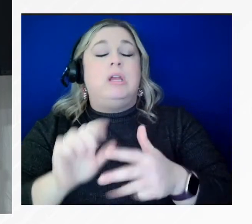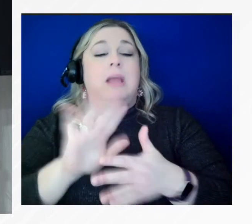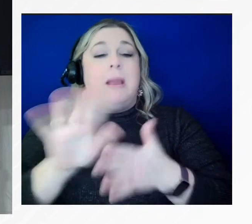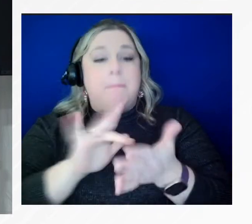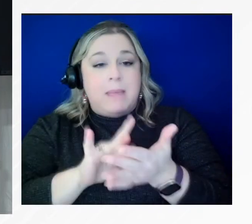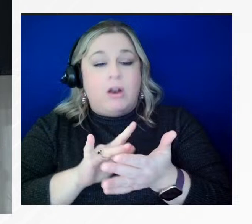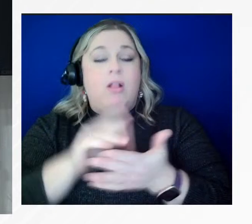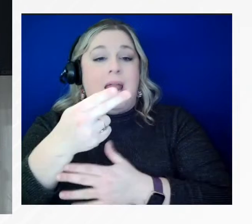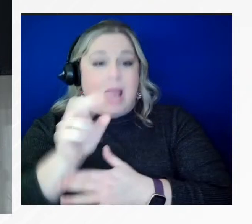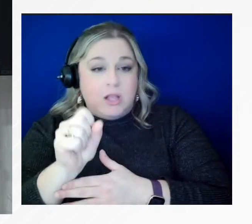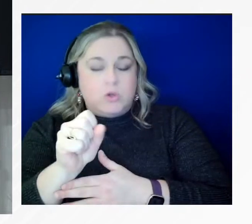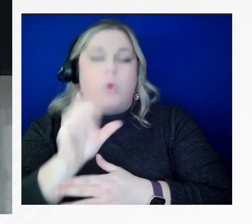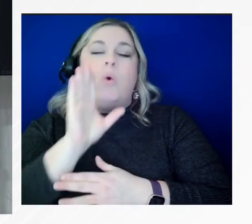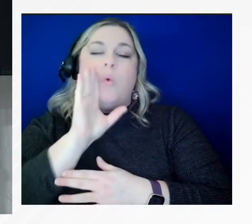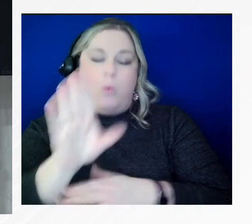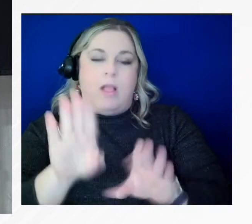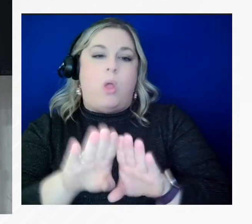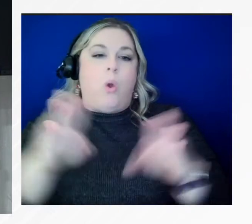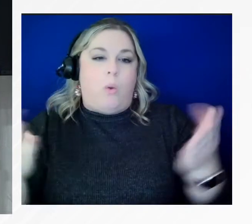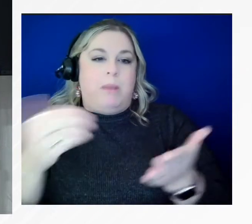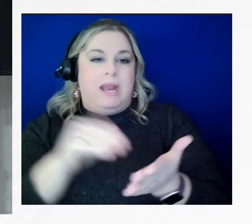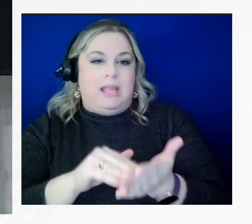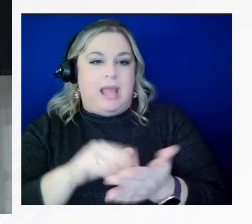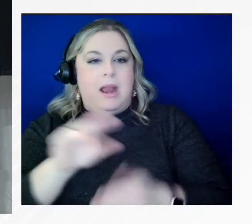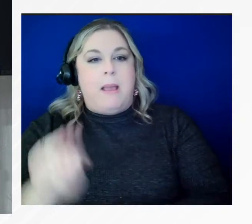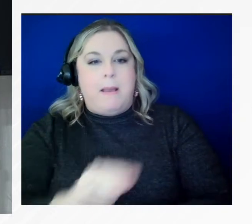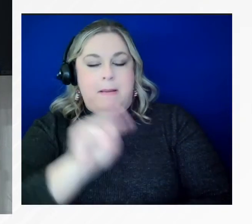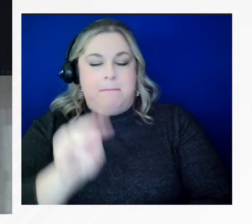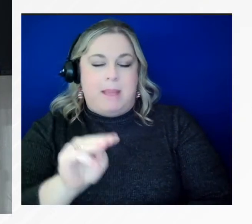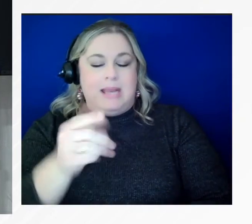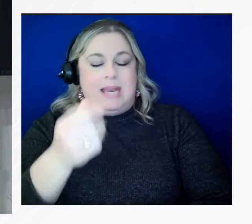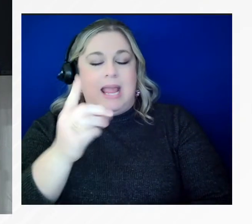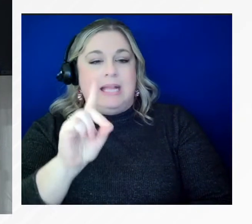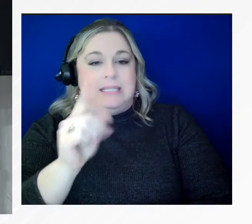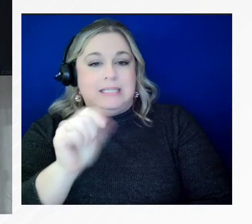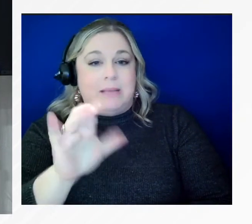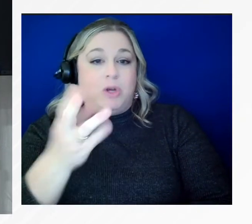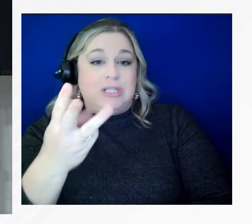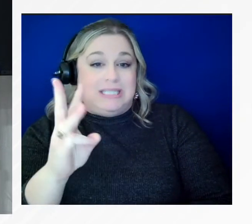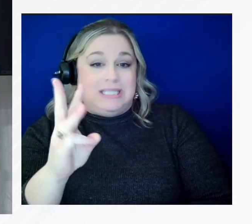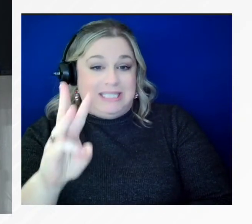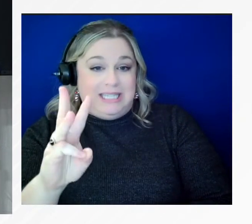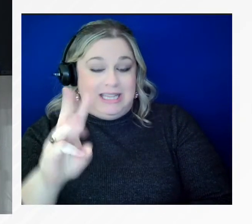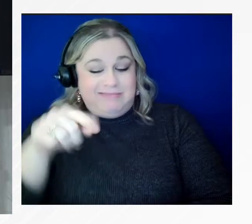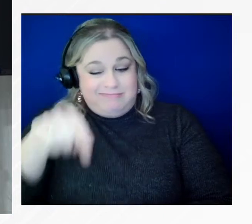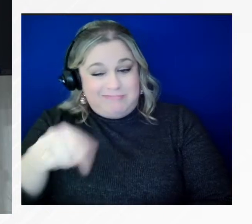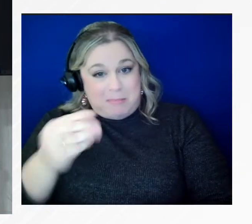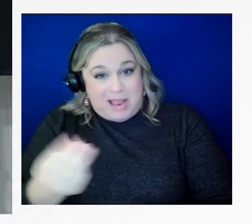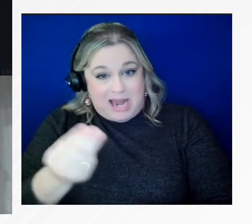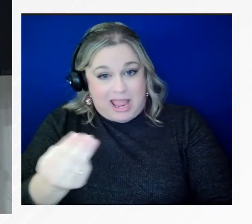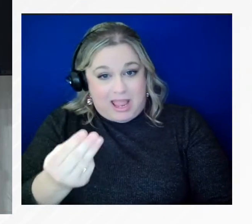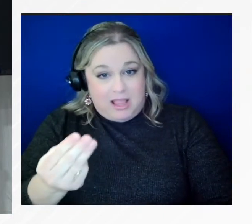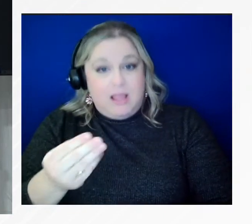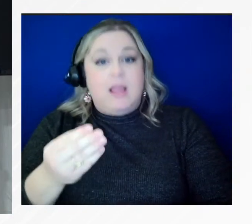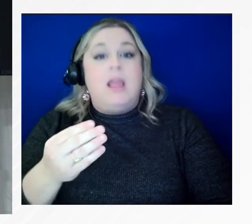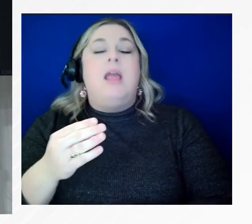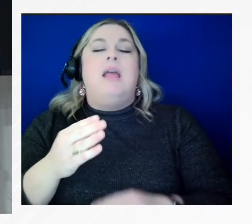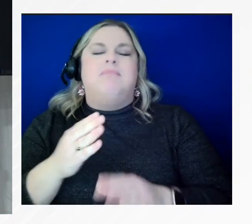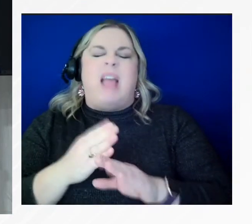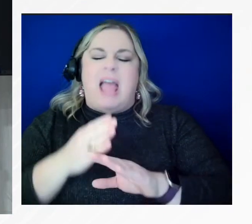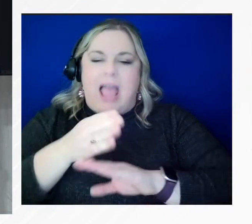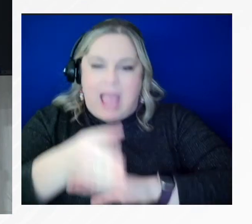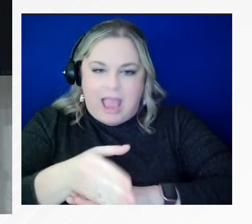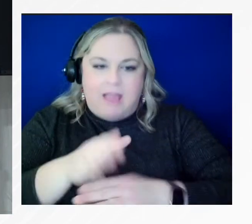reopen on Monday, December 16th at 2024, following thorough cleaning and inspections.